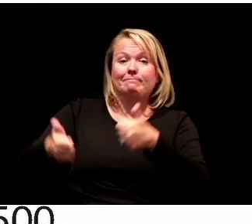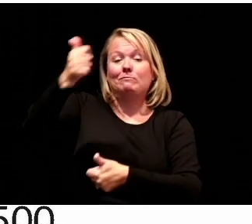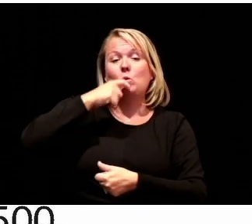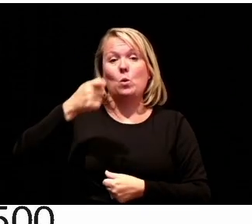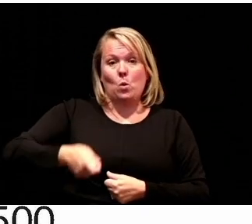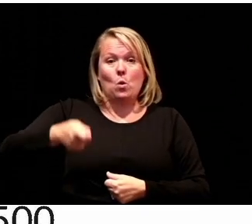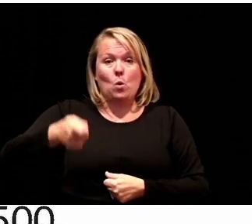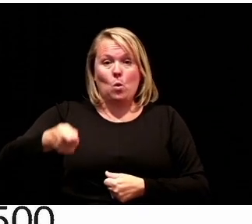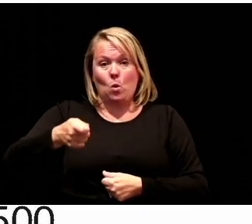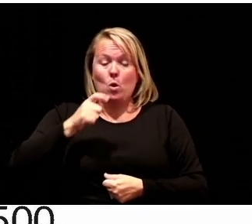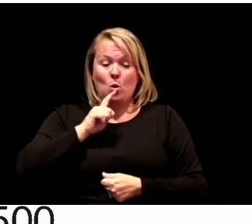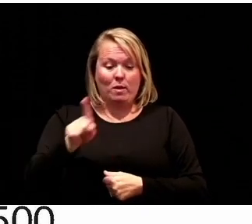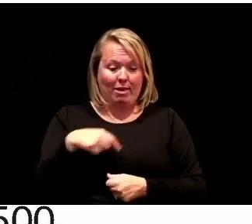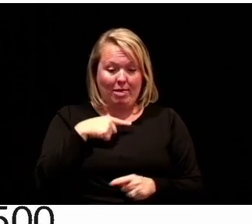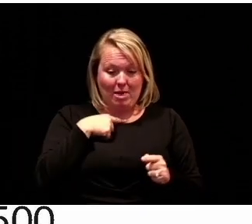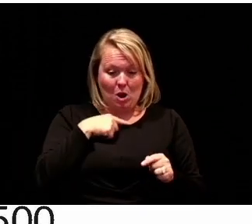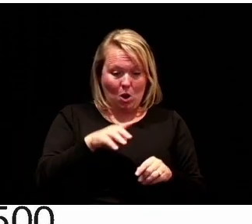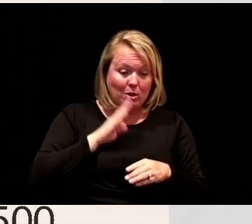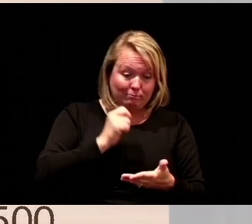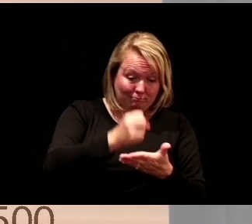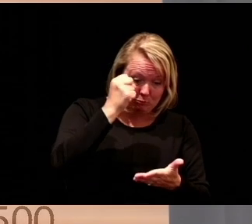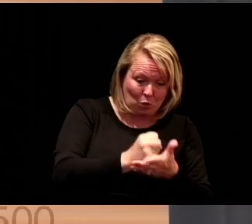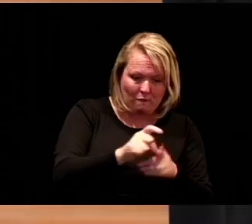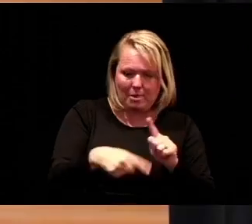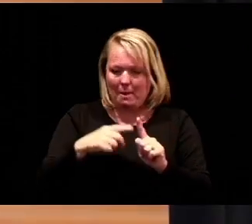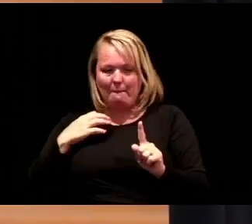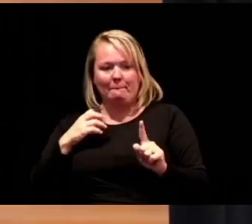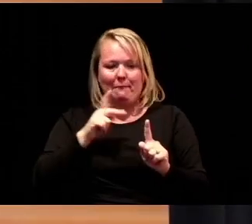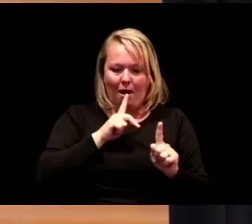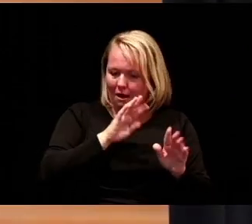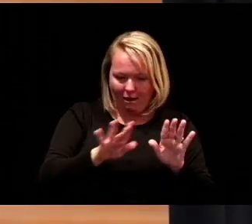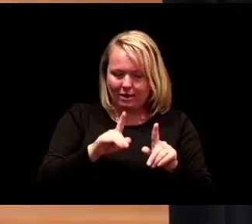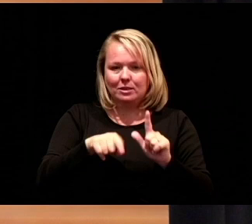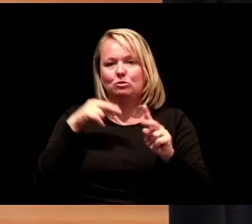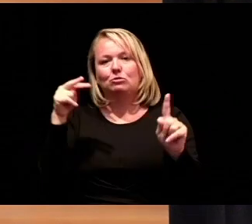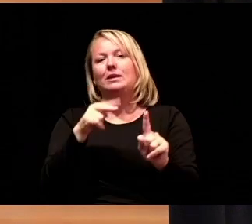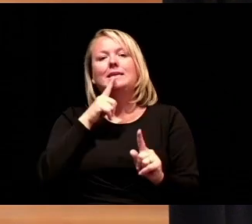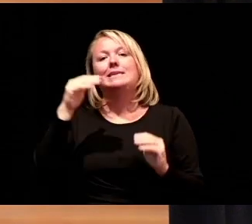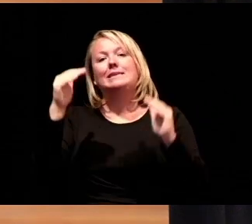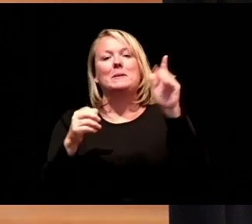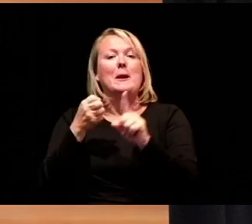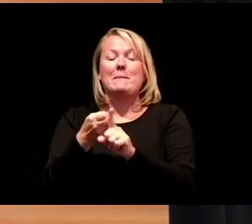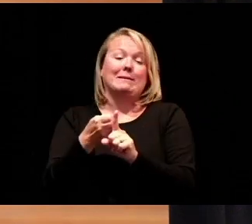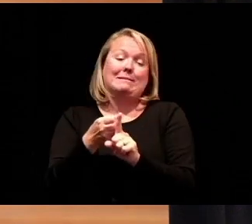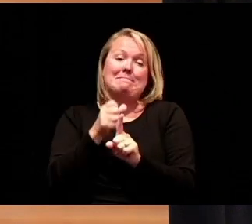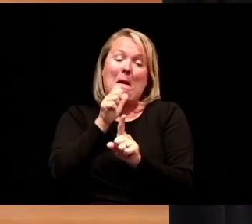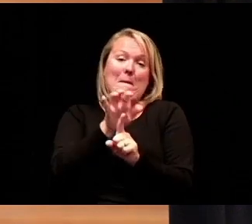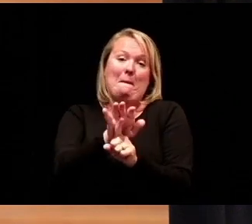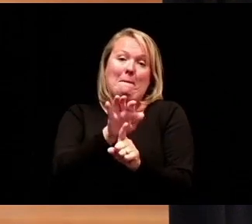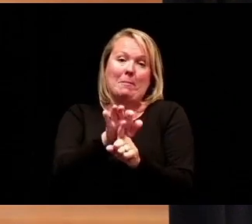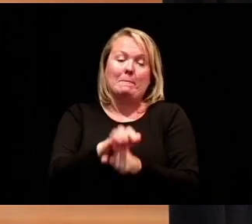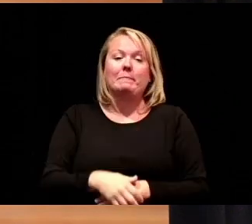everybody regulates, no matter what persuasion people are. They all regulate. They don't admit it, but they all regulate. September 2020